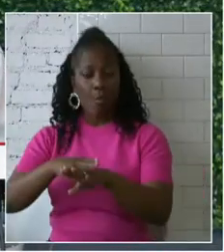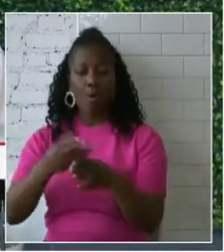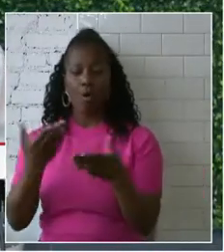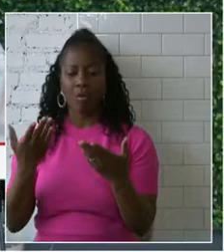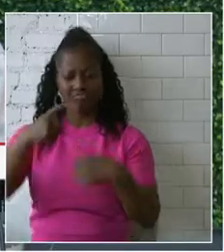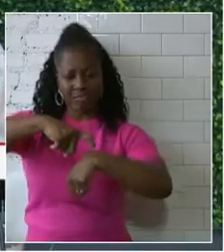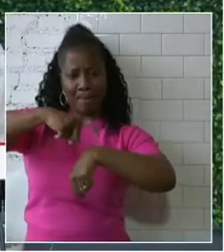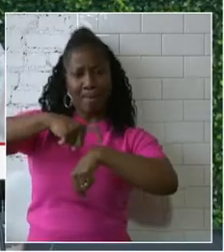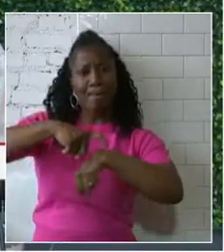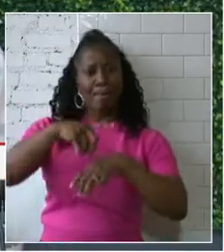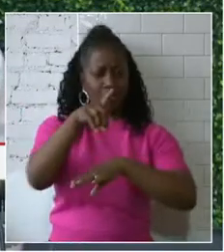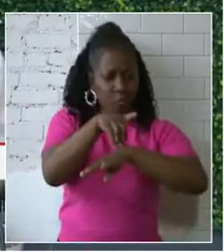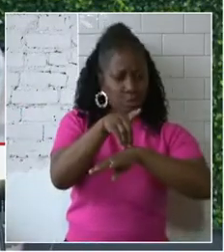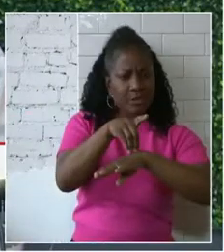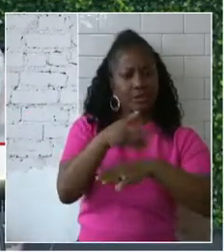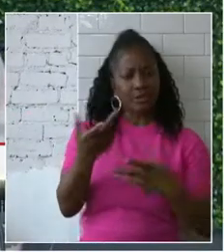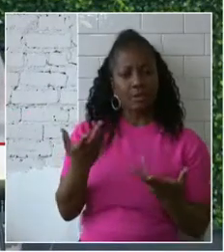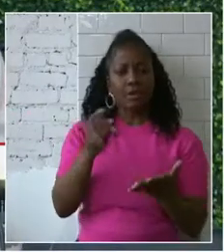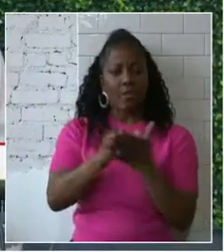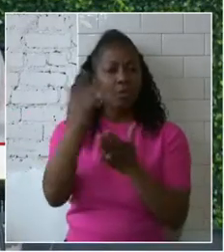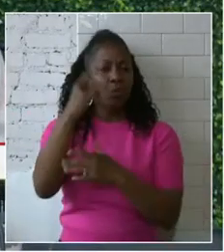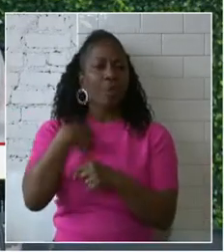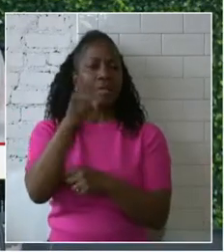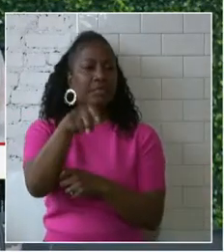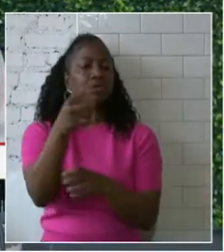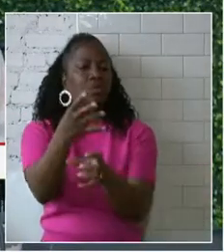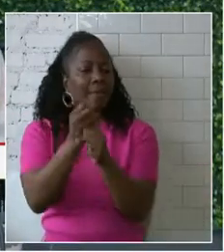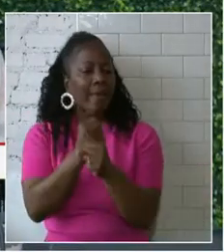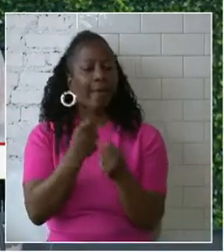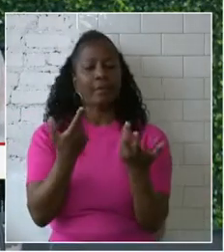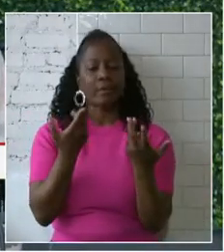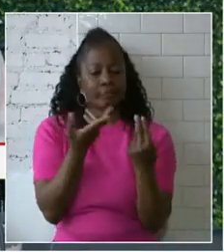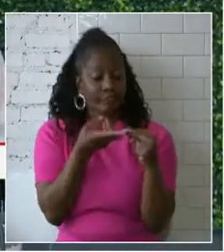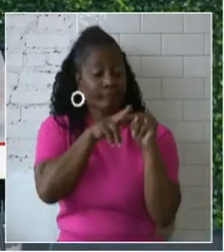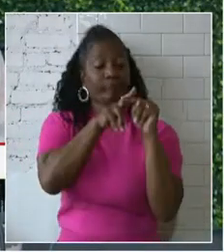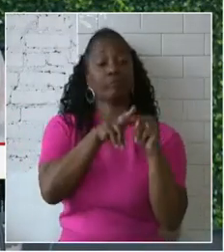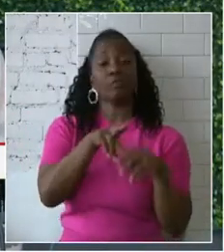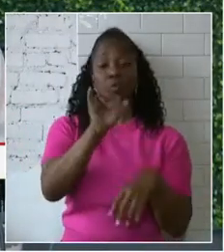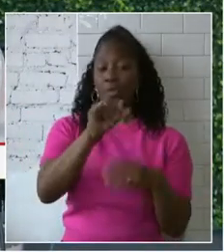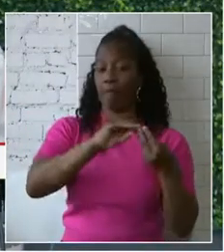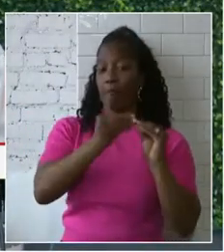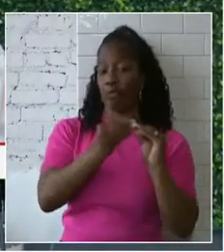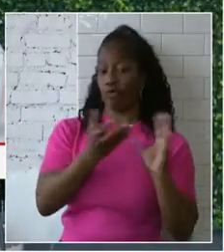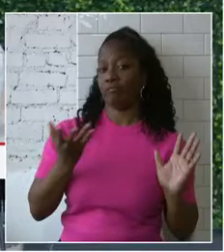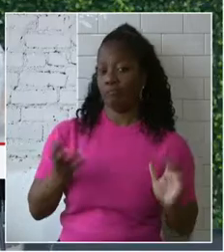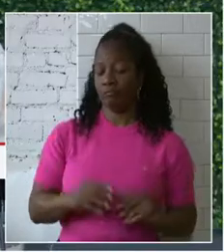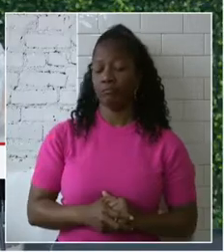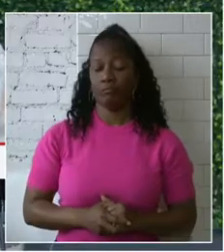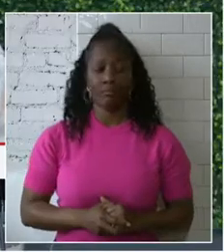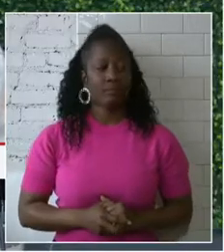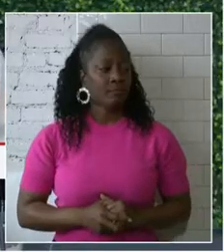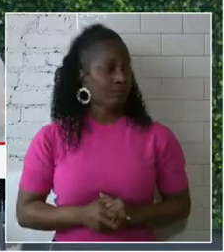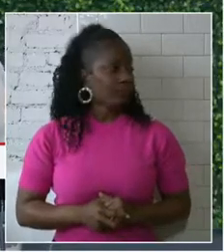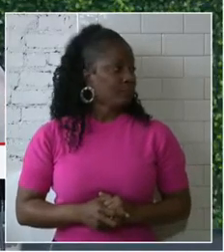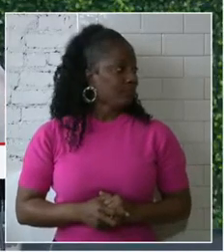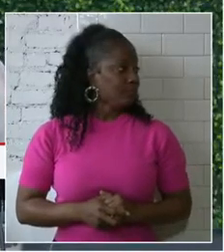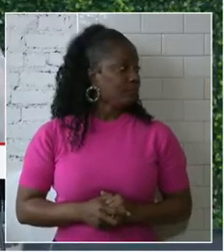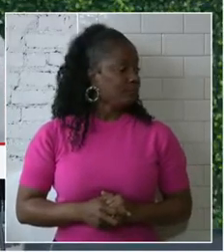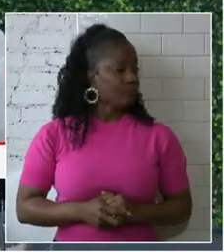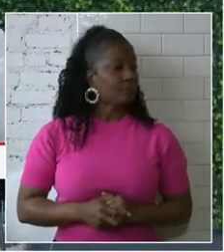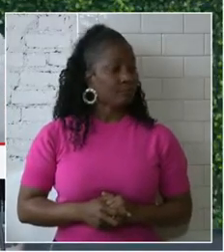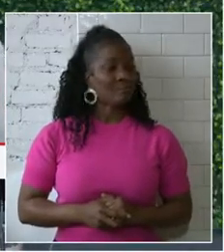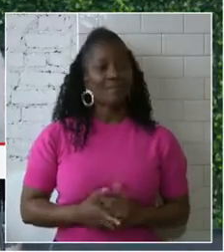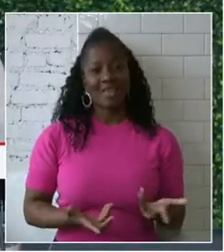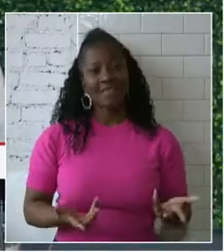duty, and that's why we need to get to the number of officers. Now, you've heard us say, this is why